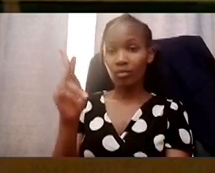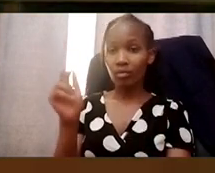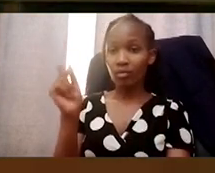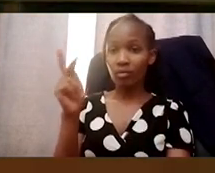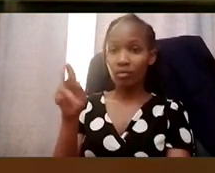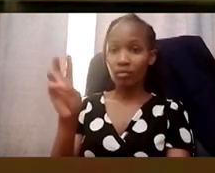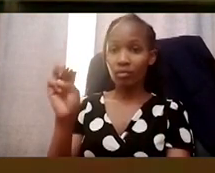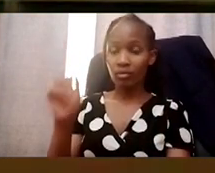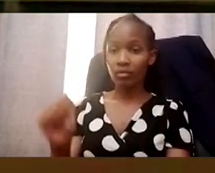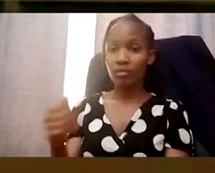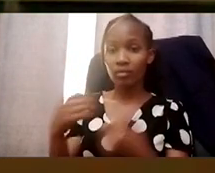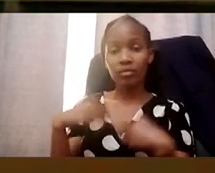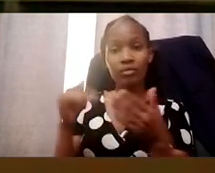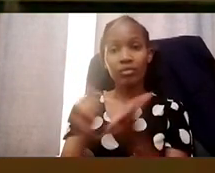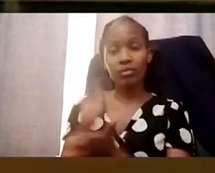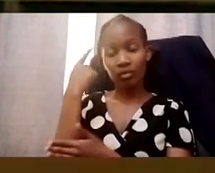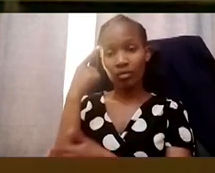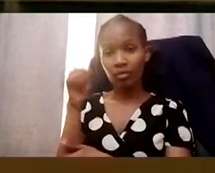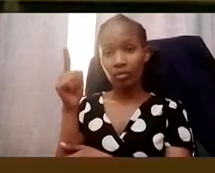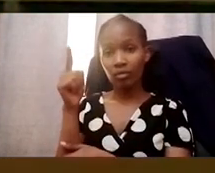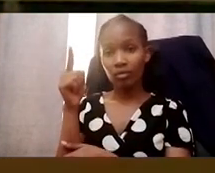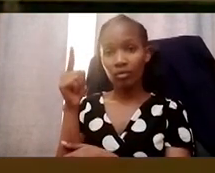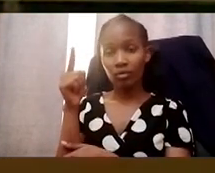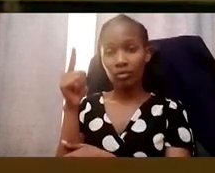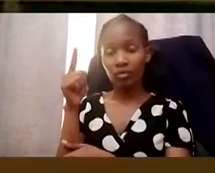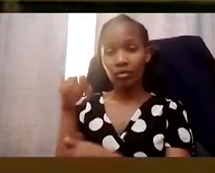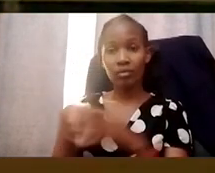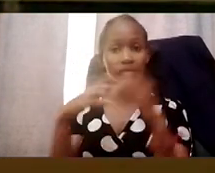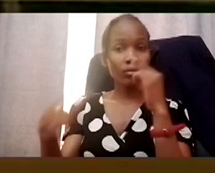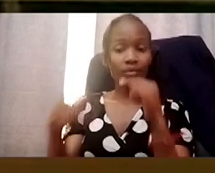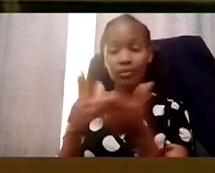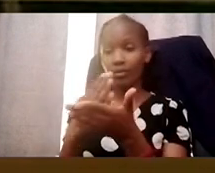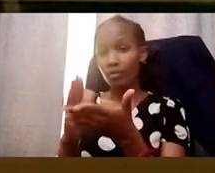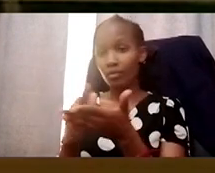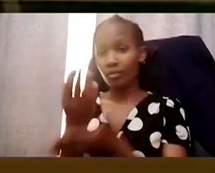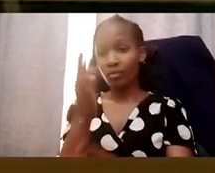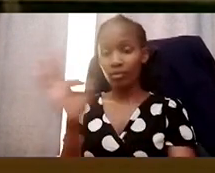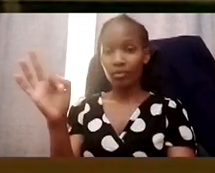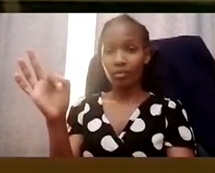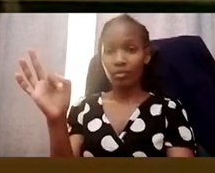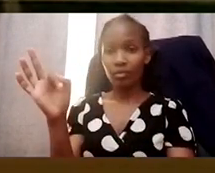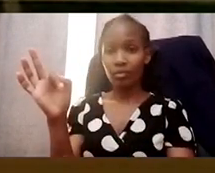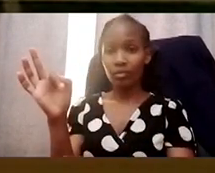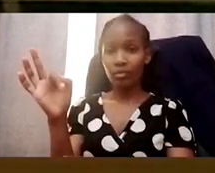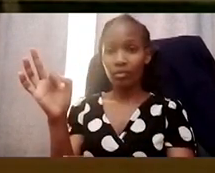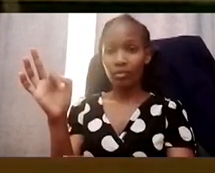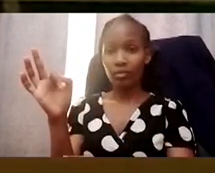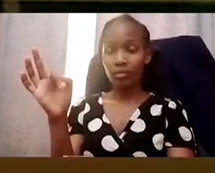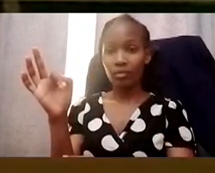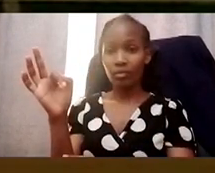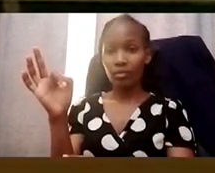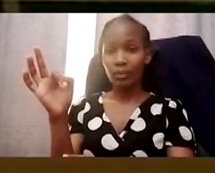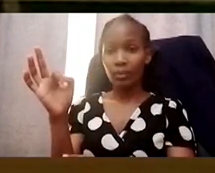of successful in competing with some of the international